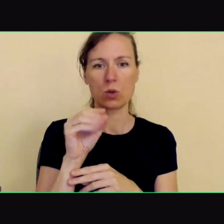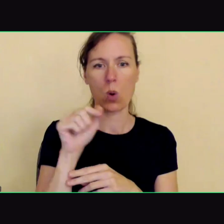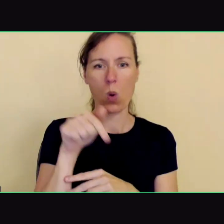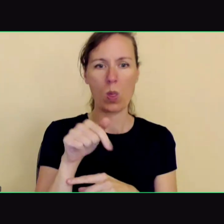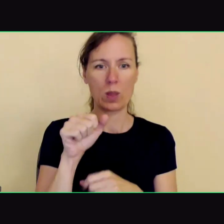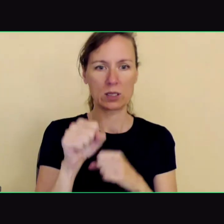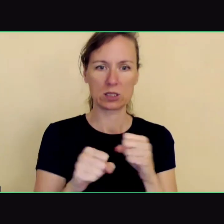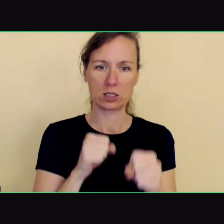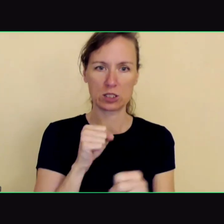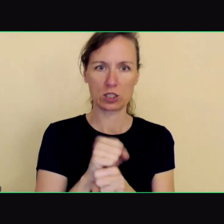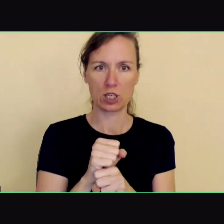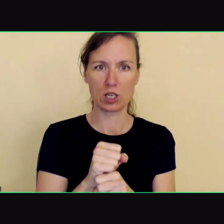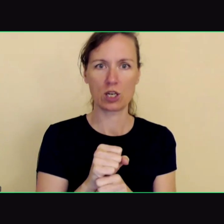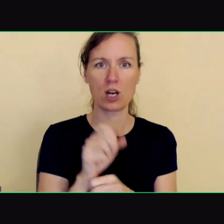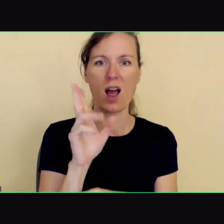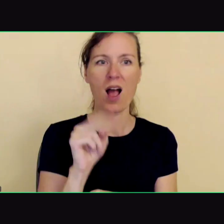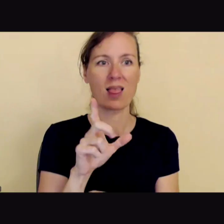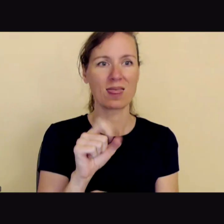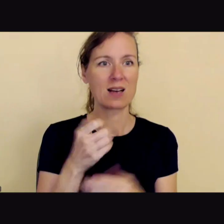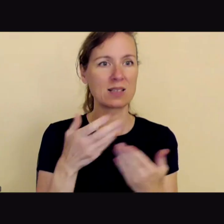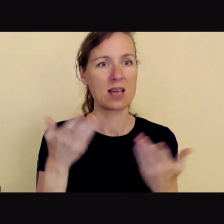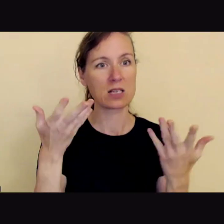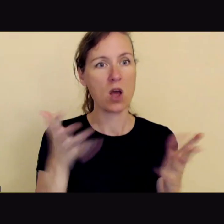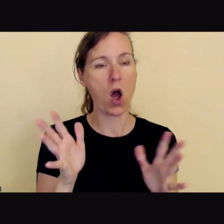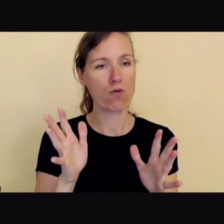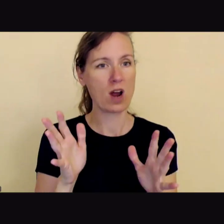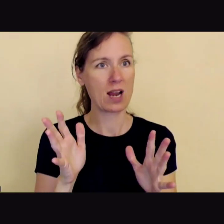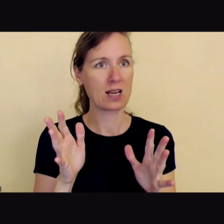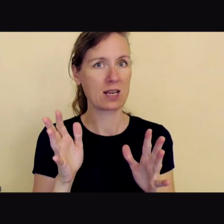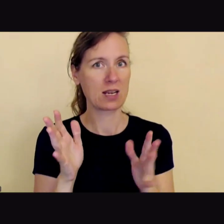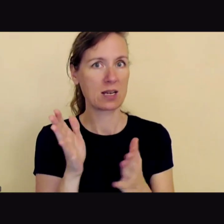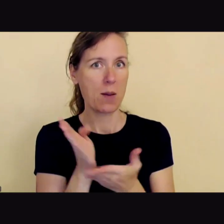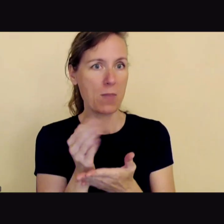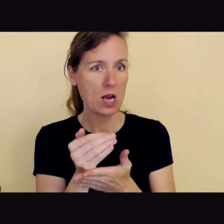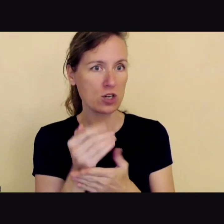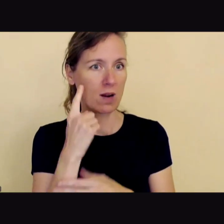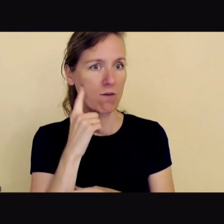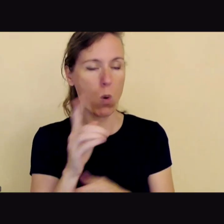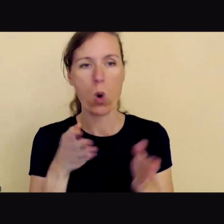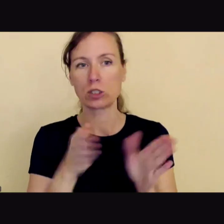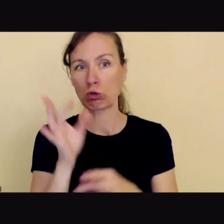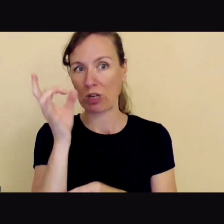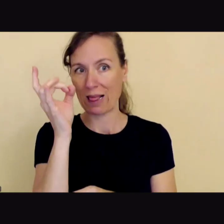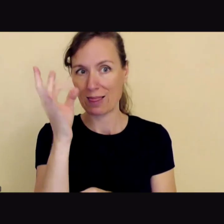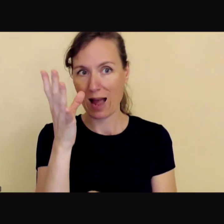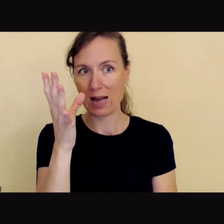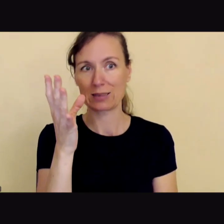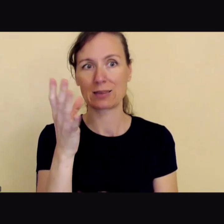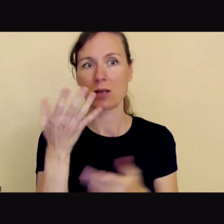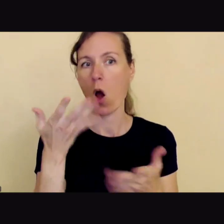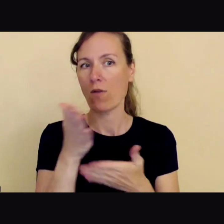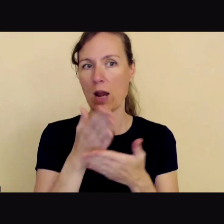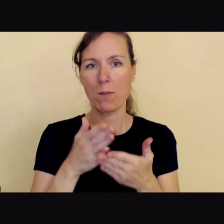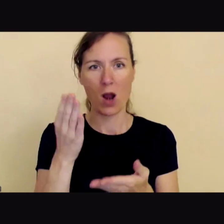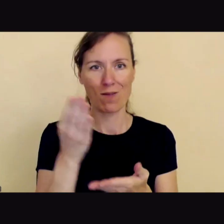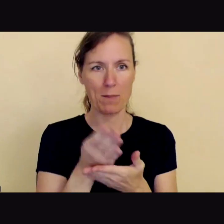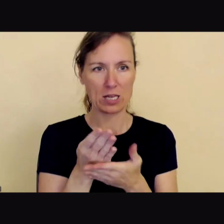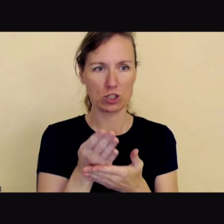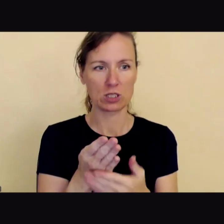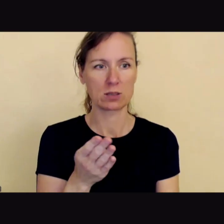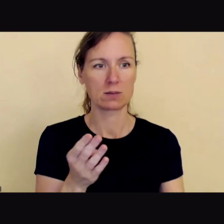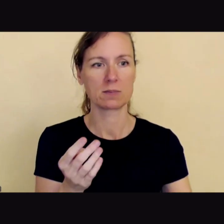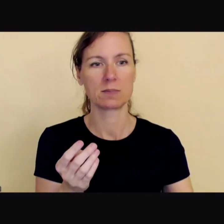unless there were things that were already allocated for, such as street lights, that's already a part of the budget,